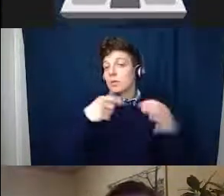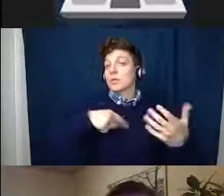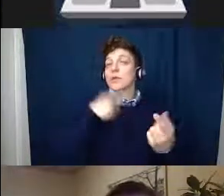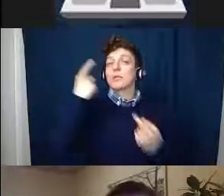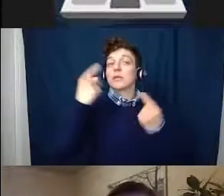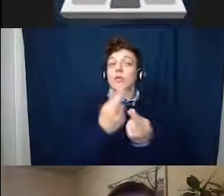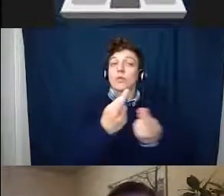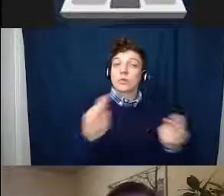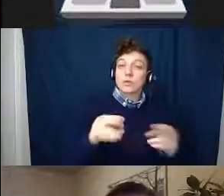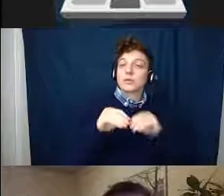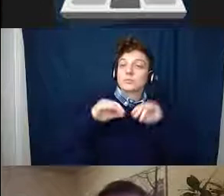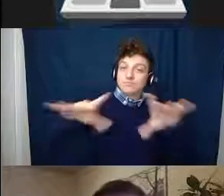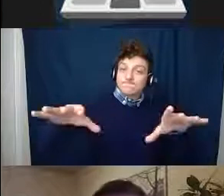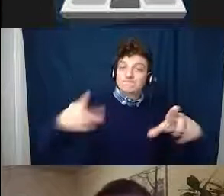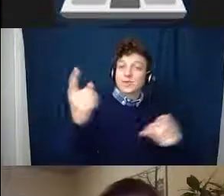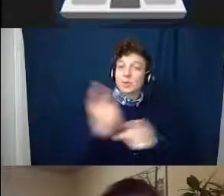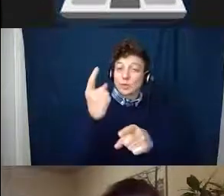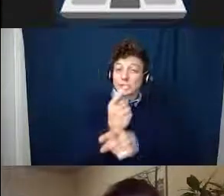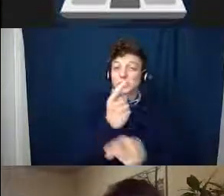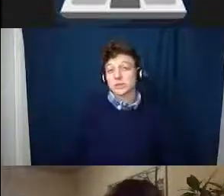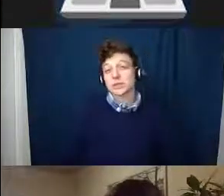being distributed appropriately.